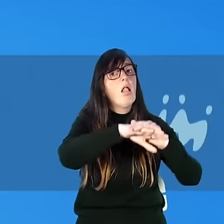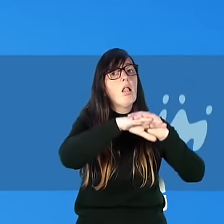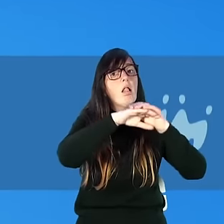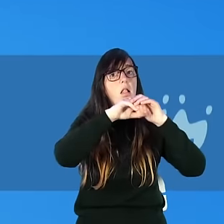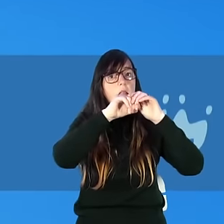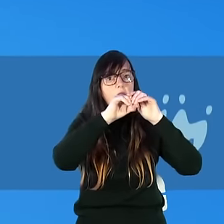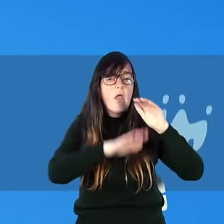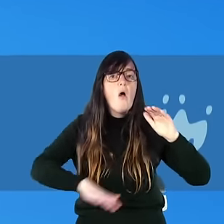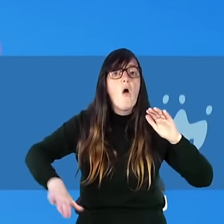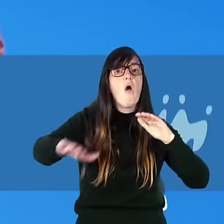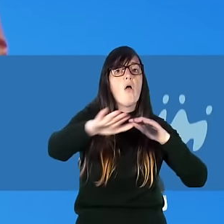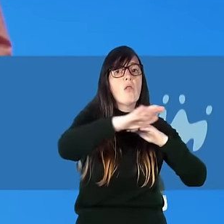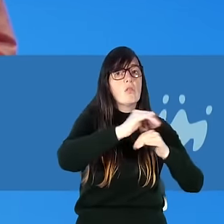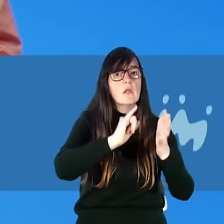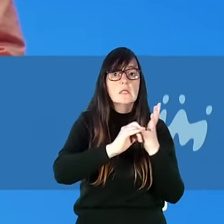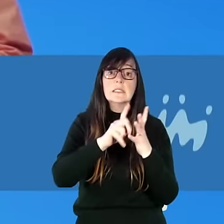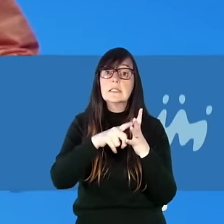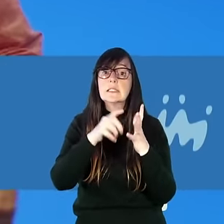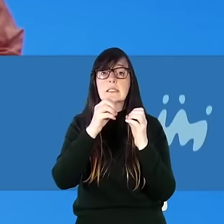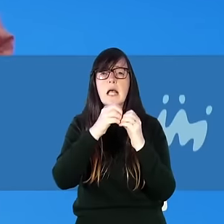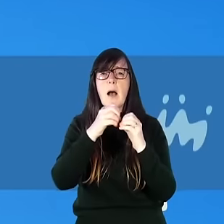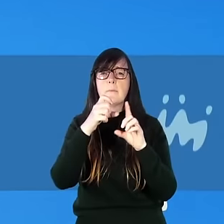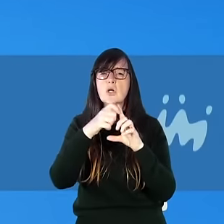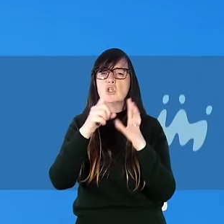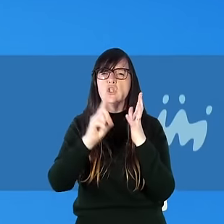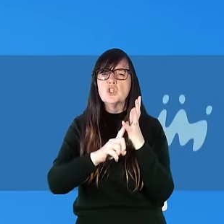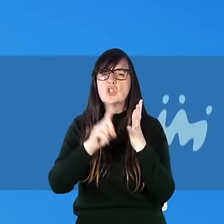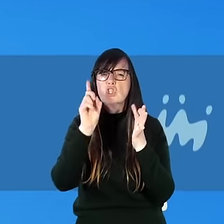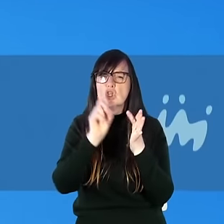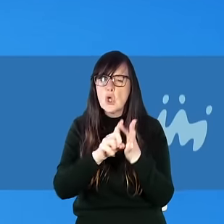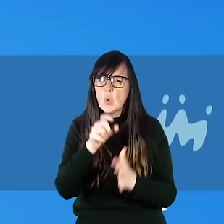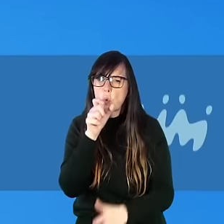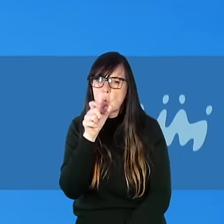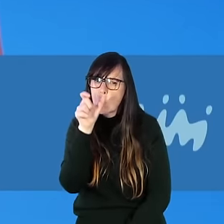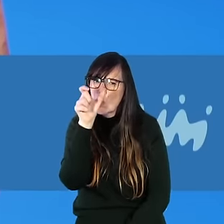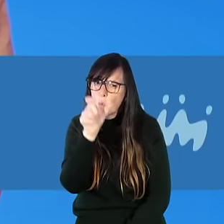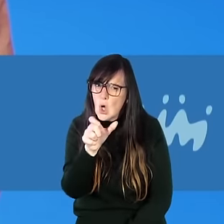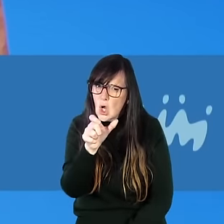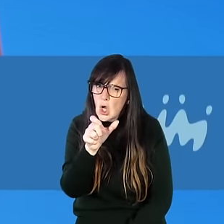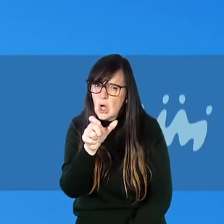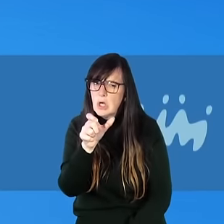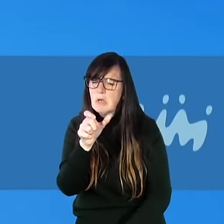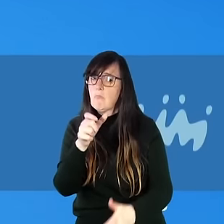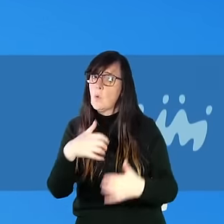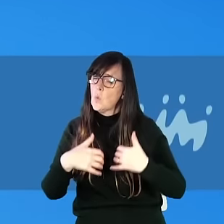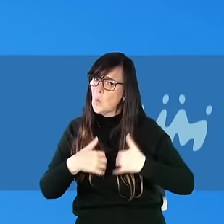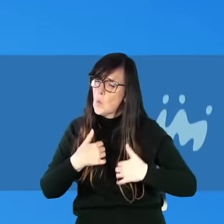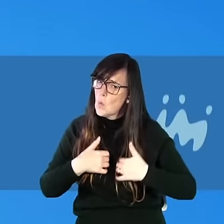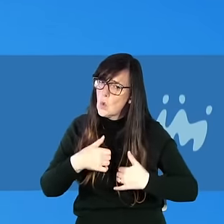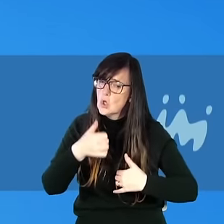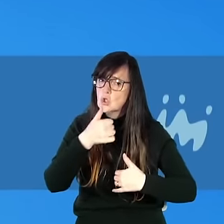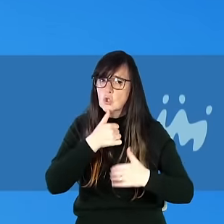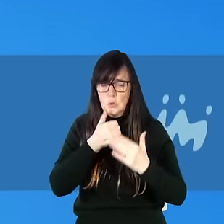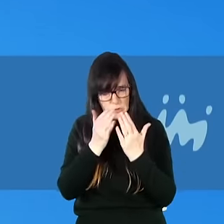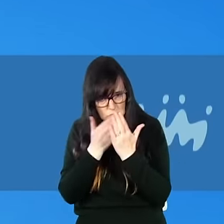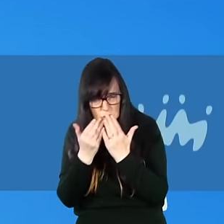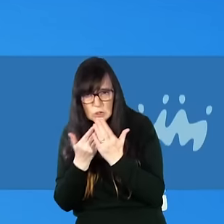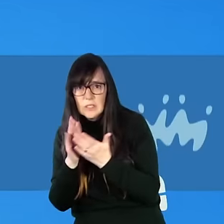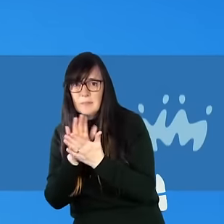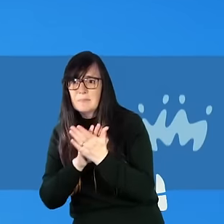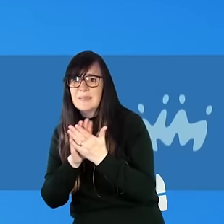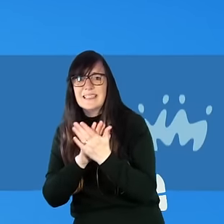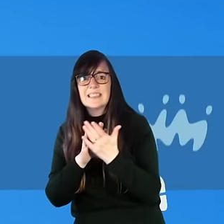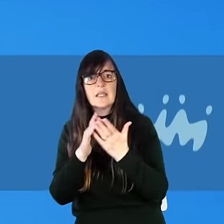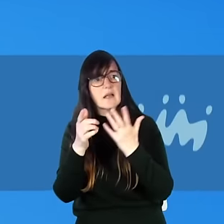subdue it." Now, this verb subdue is fascinating. It's used elsewhere to talk about bringing